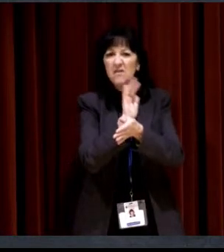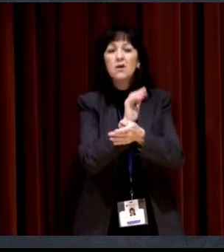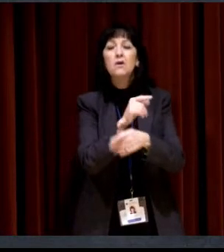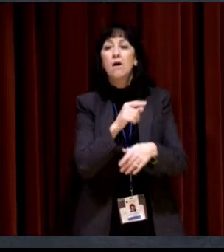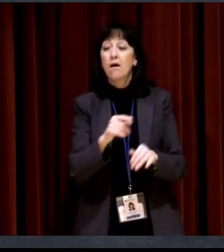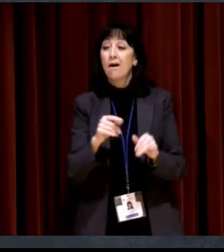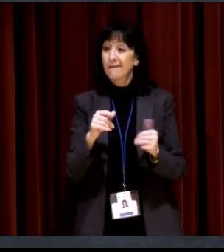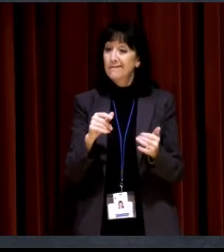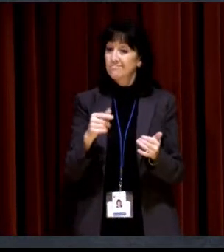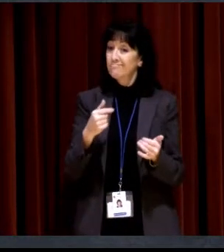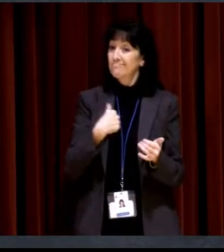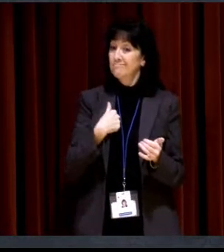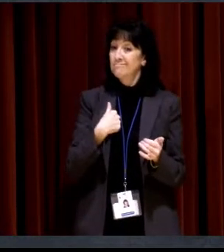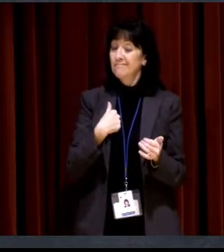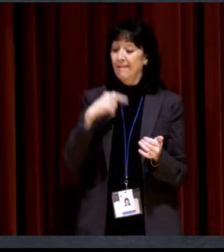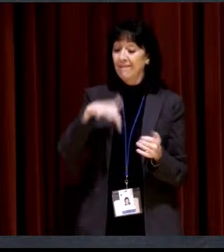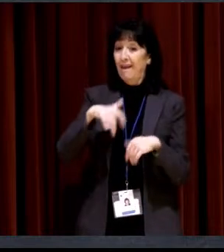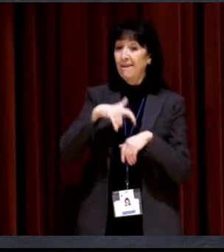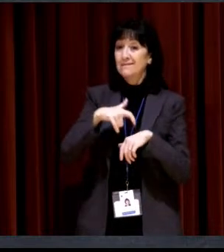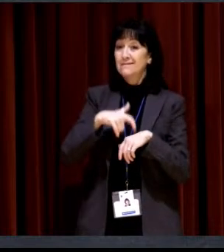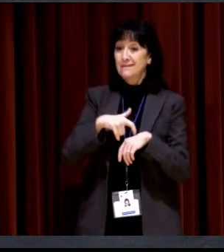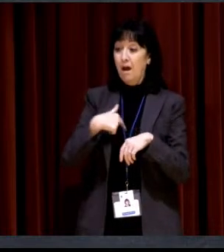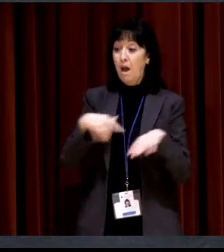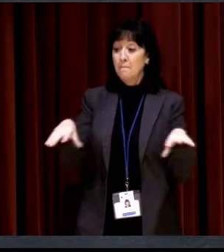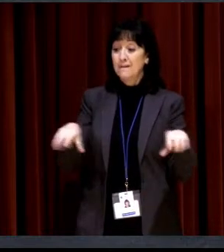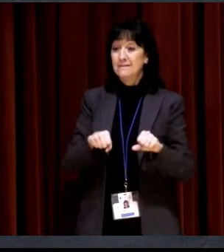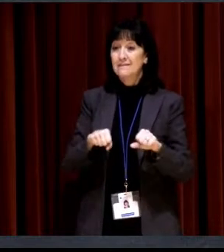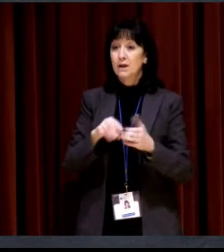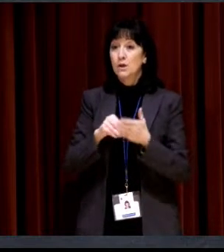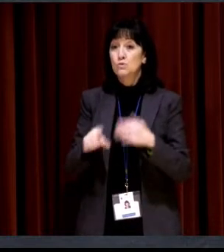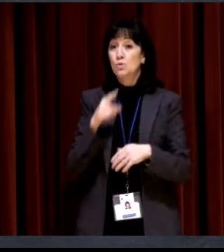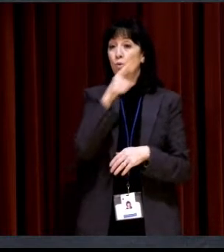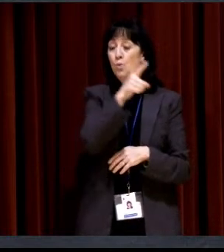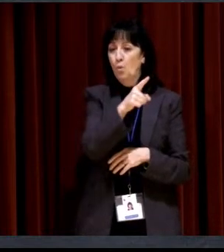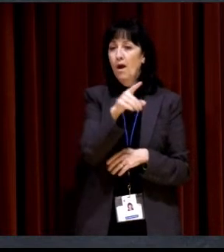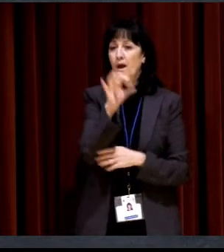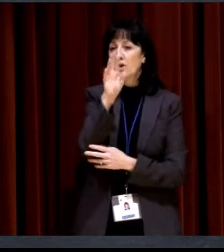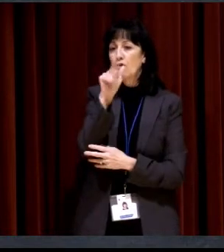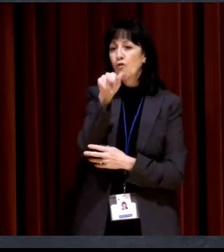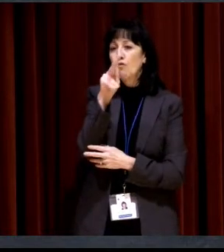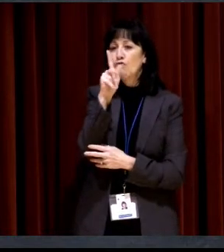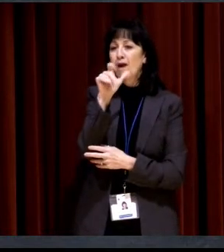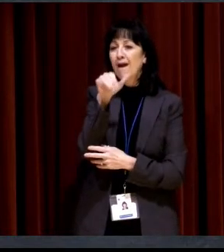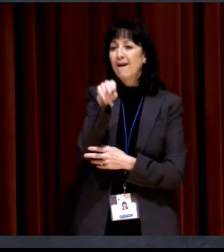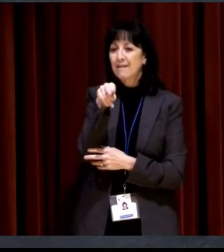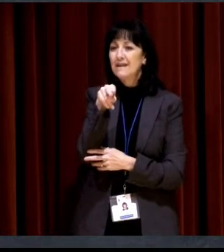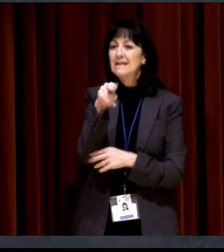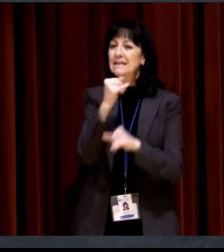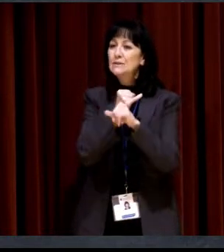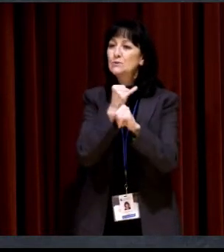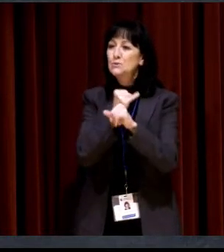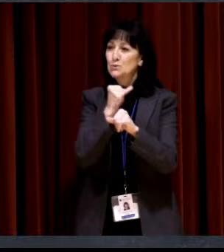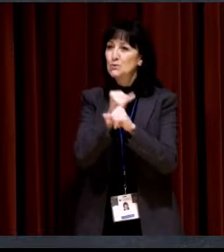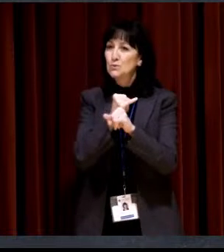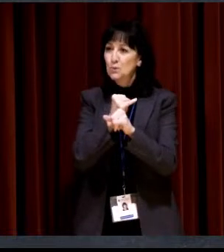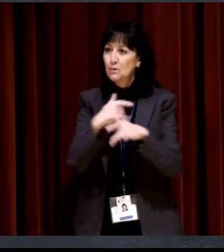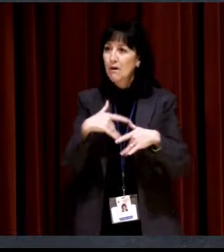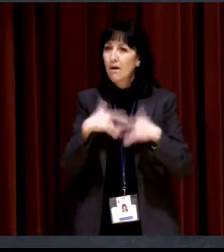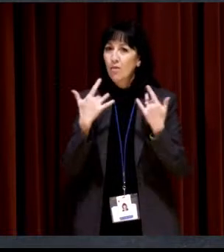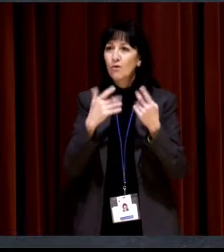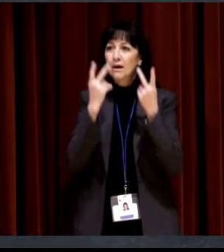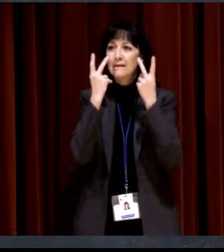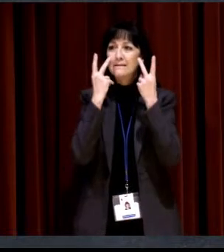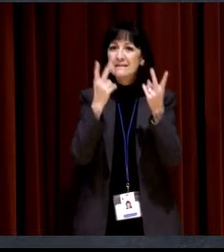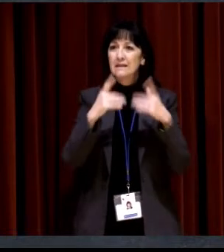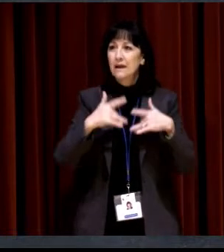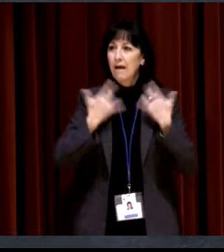Institute as a school, and I found out they were going to be there. And I said, oh, that would be wonderful to take these kids